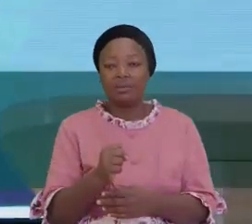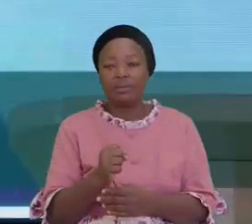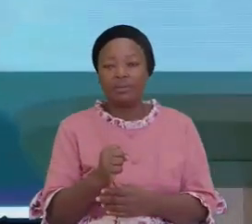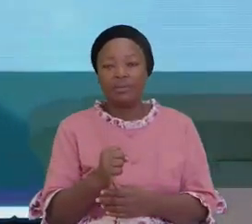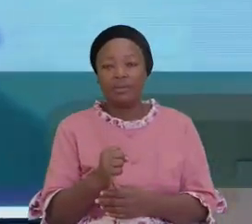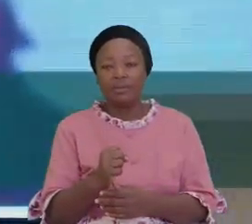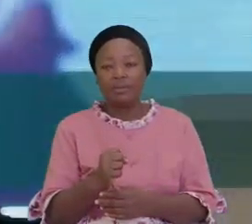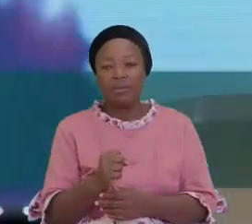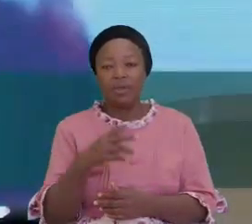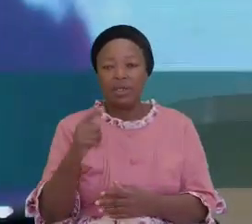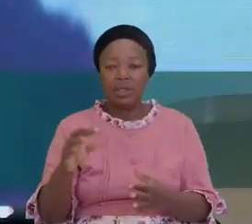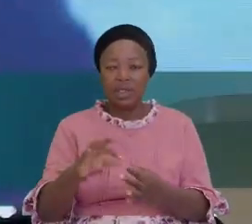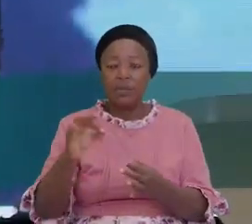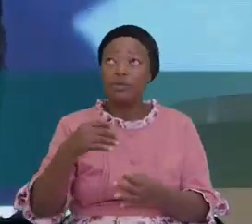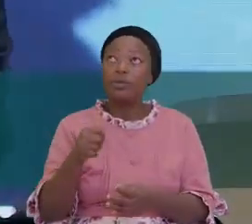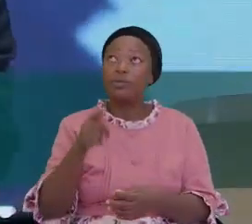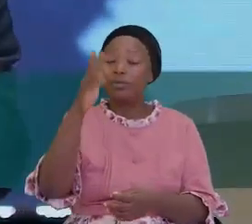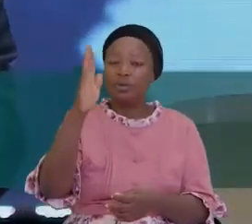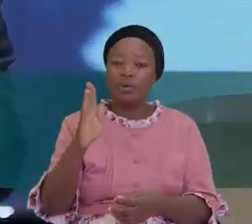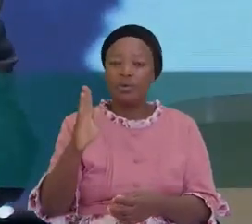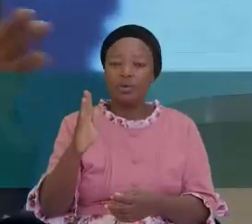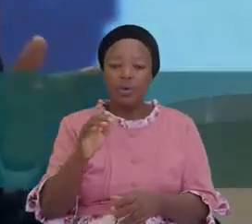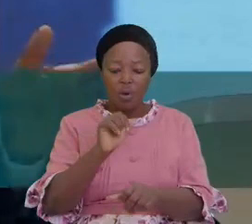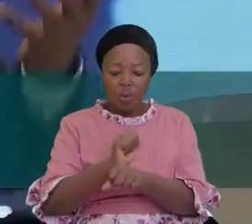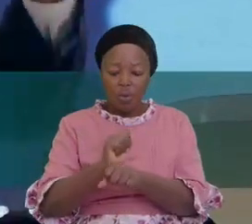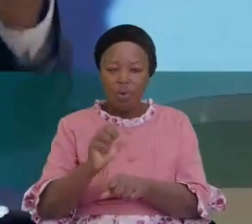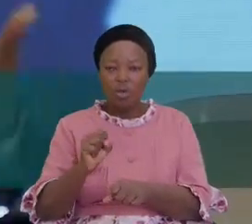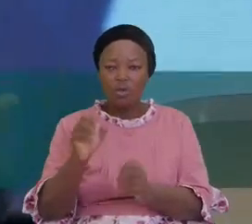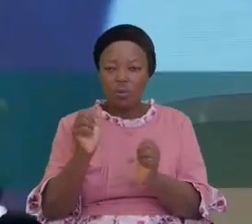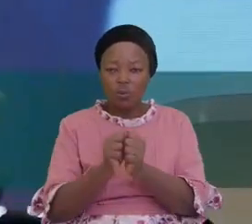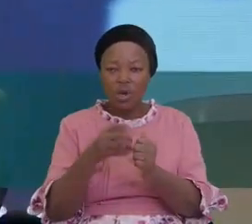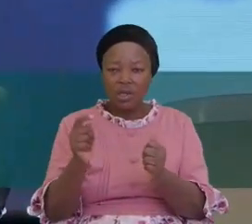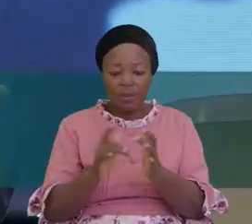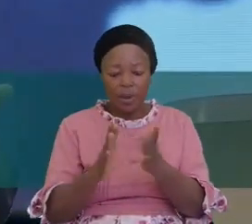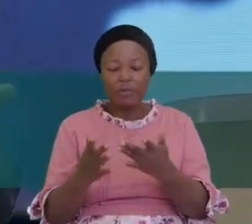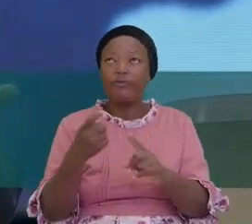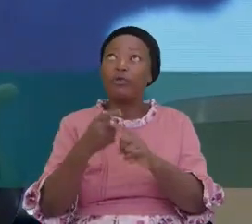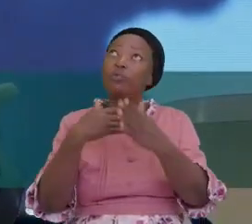The spirit of God works with the scriptures from God.